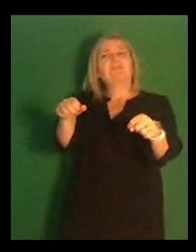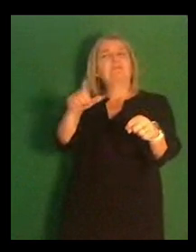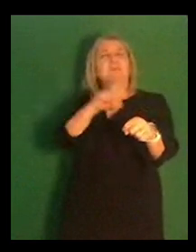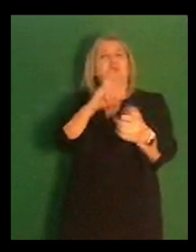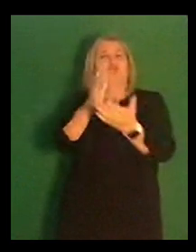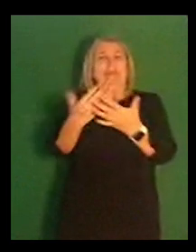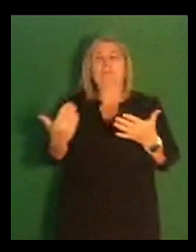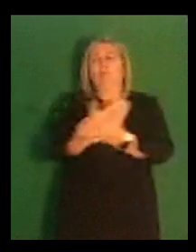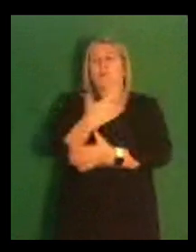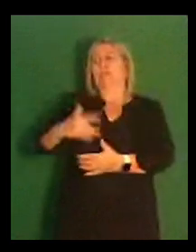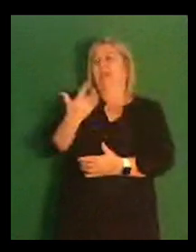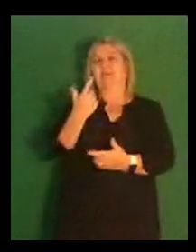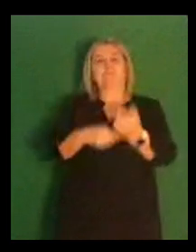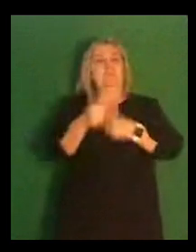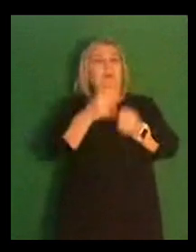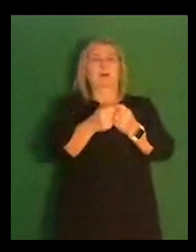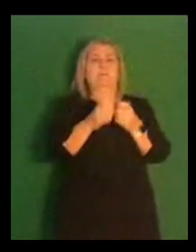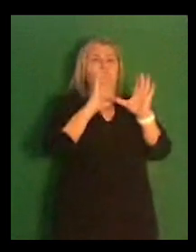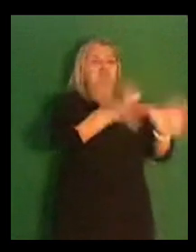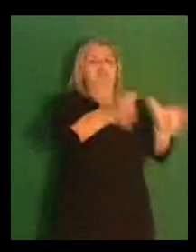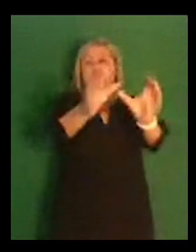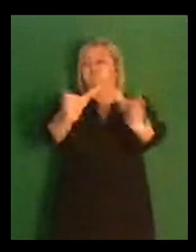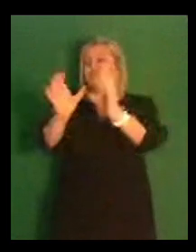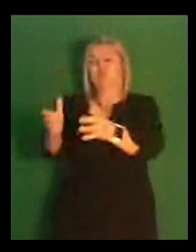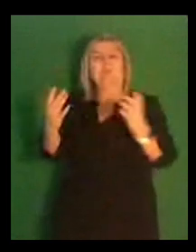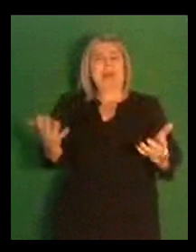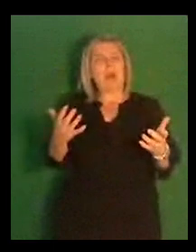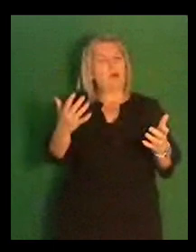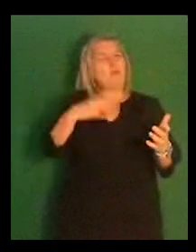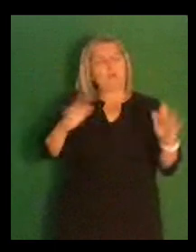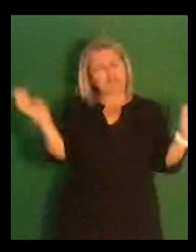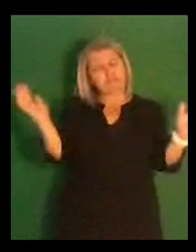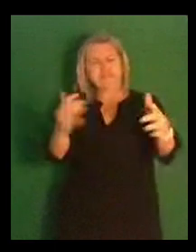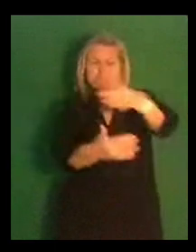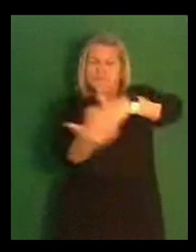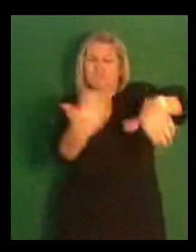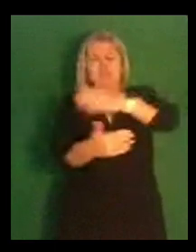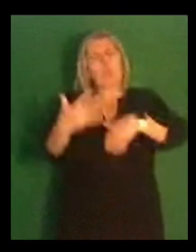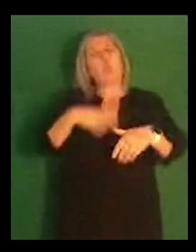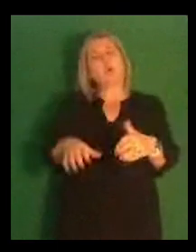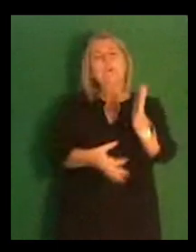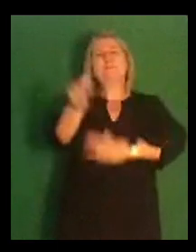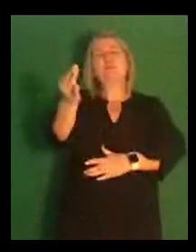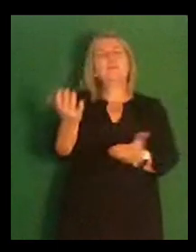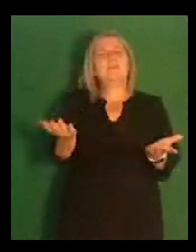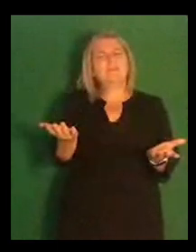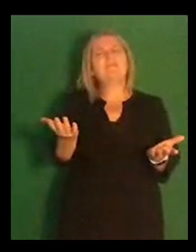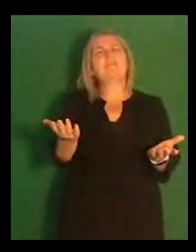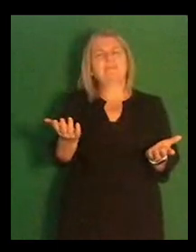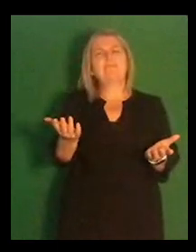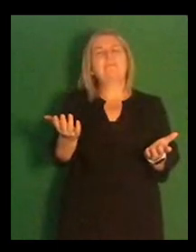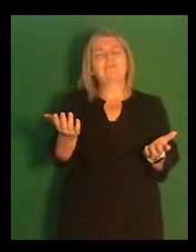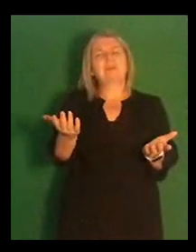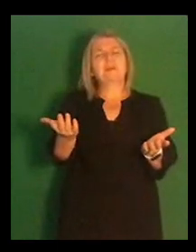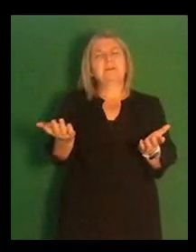a robot that works in some sort of factory. We have so much healing we have to do as population, at